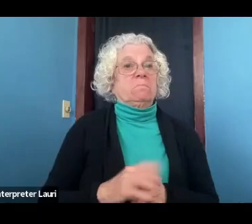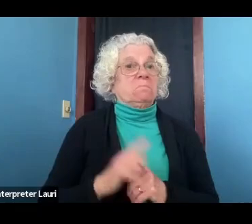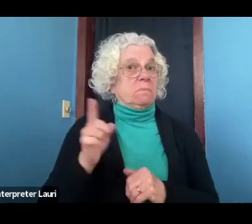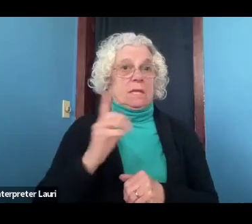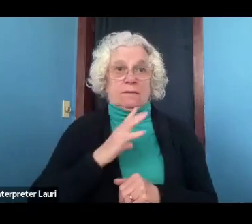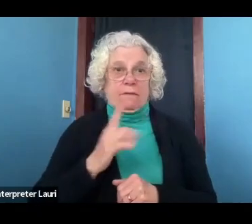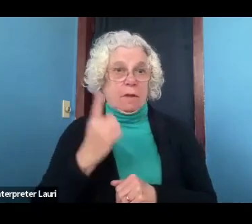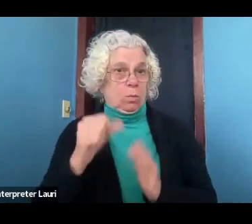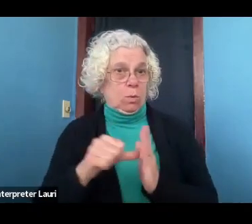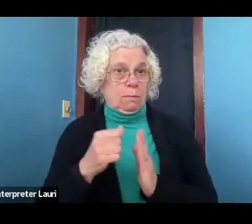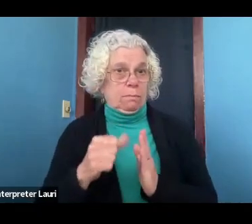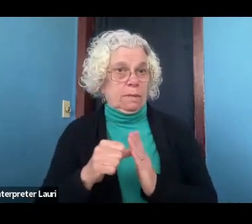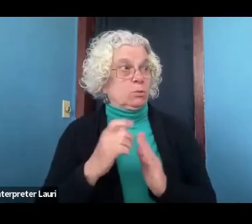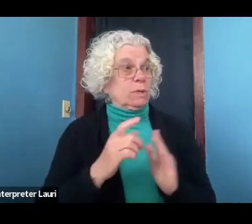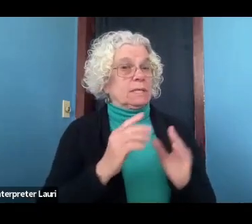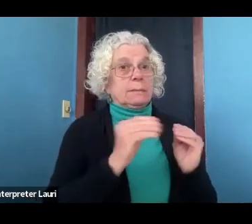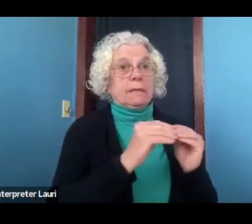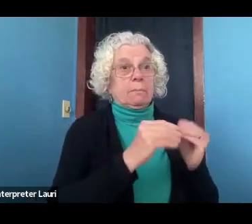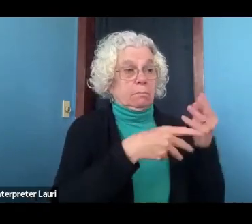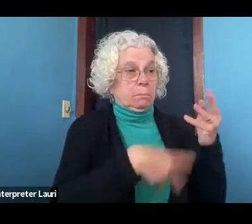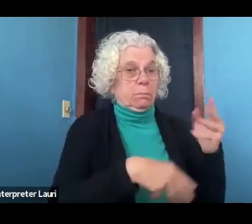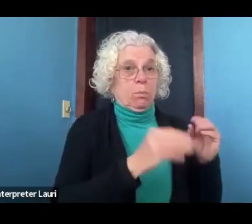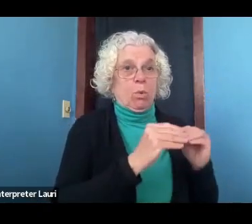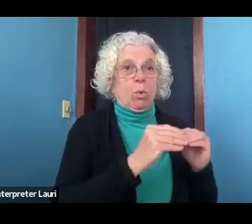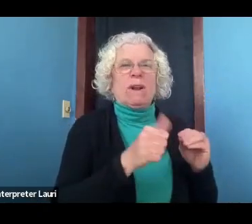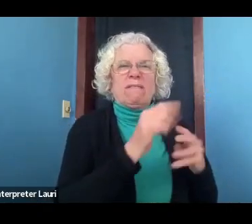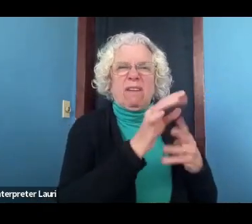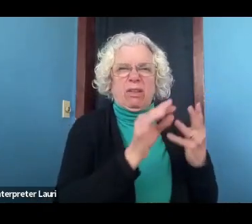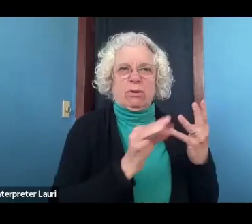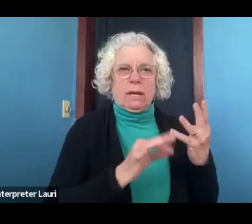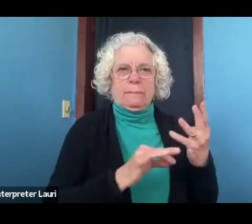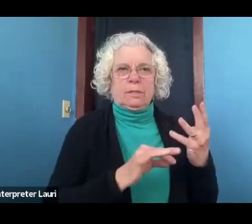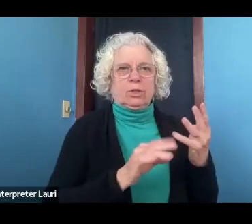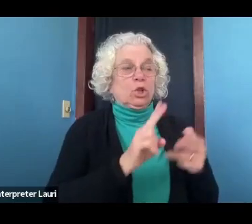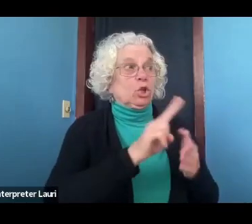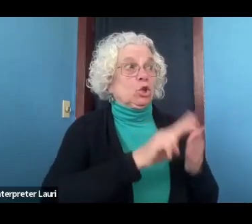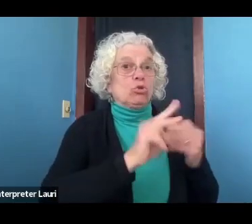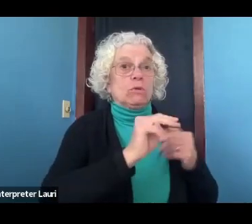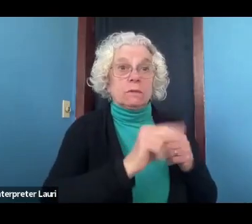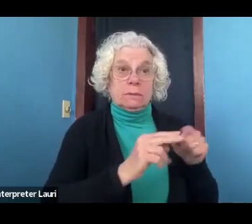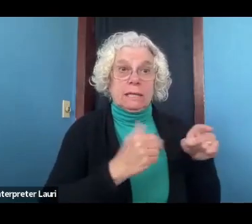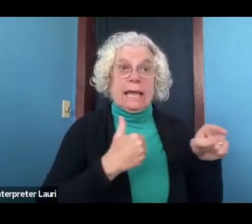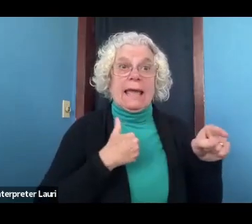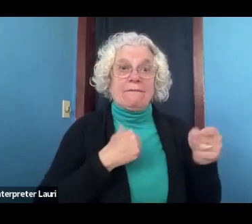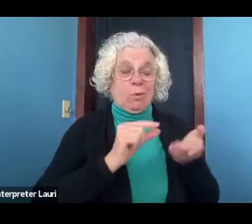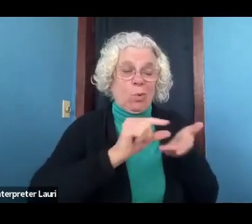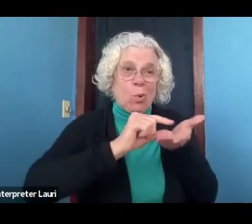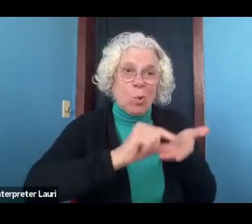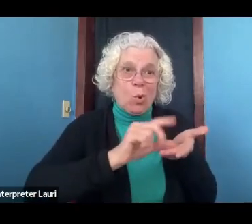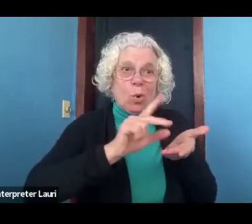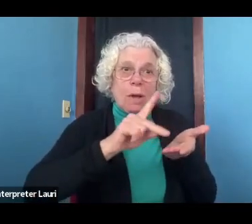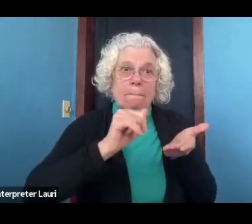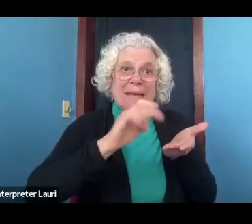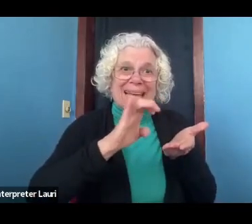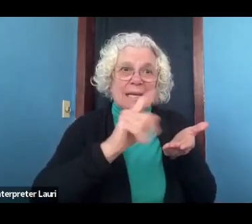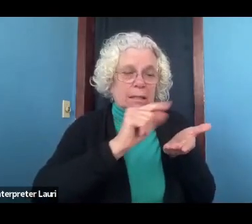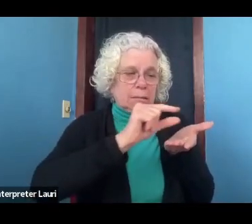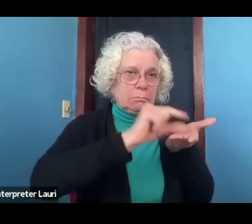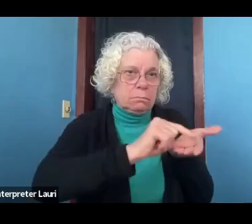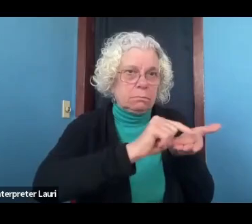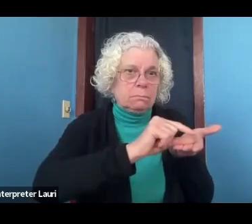more extensive, there's lots of different other options. There's the University of Minnesota has a packet, and that